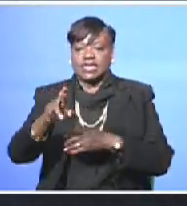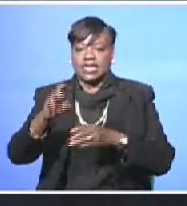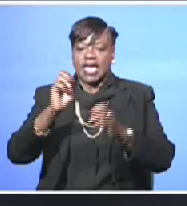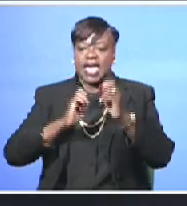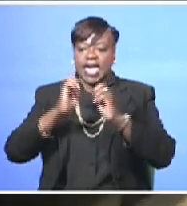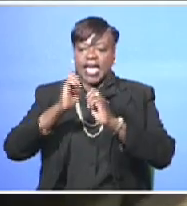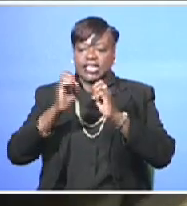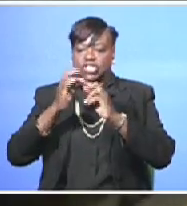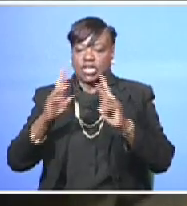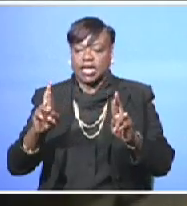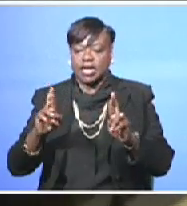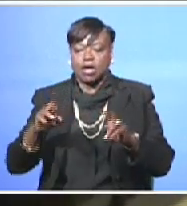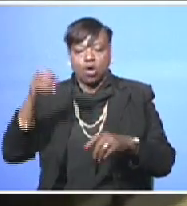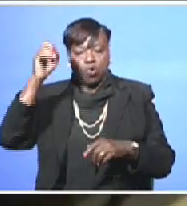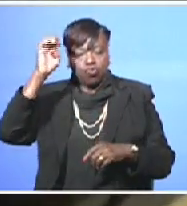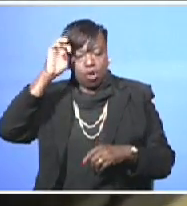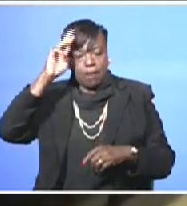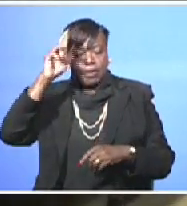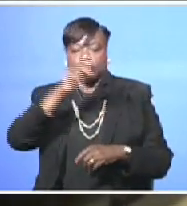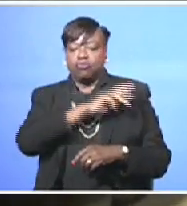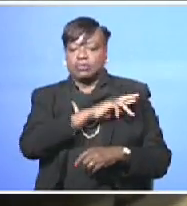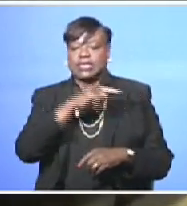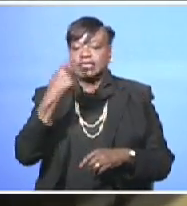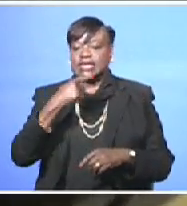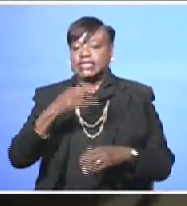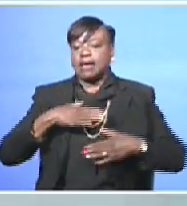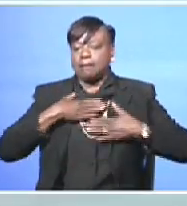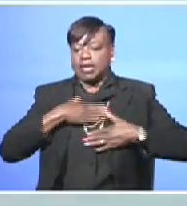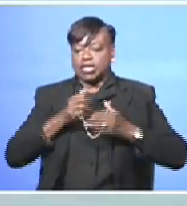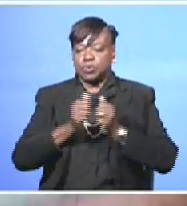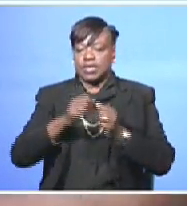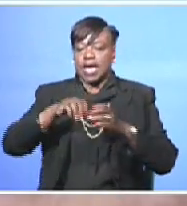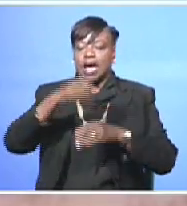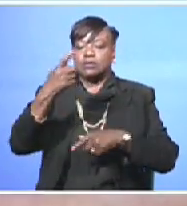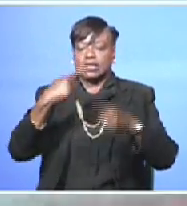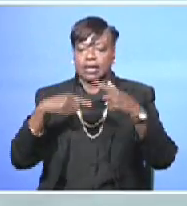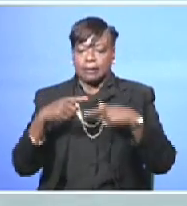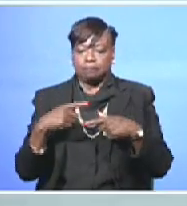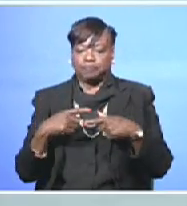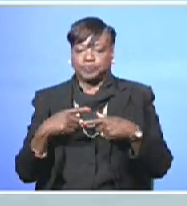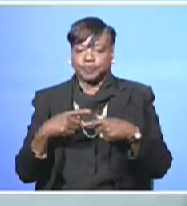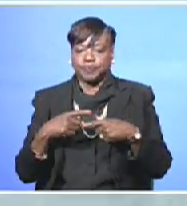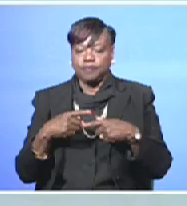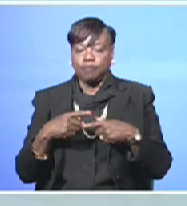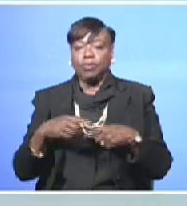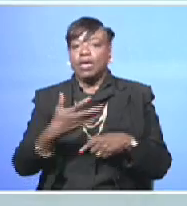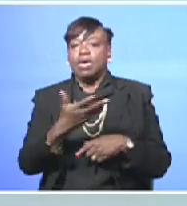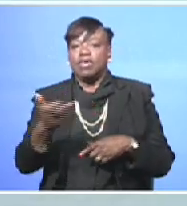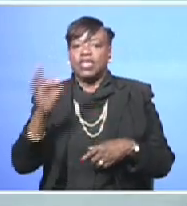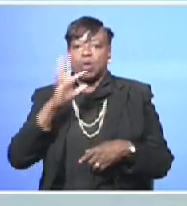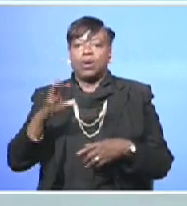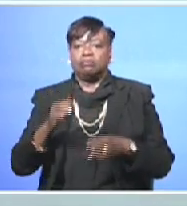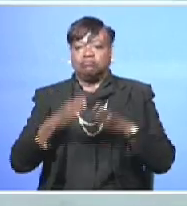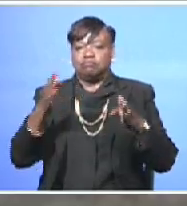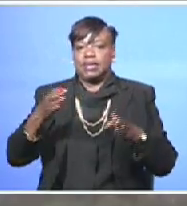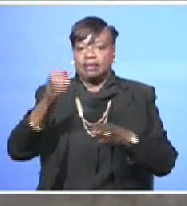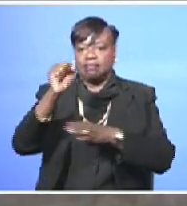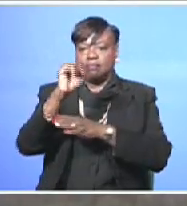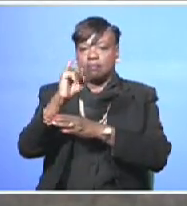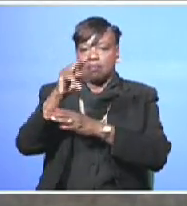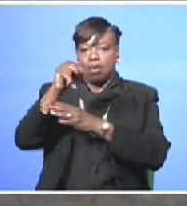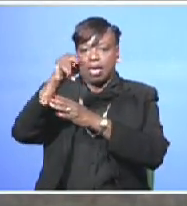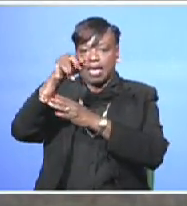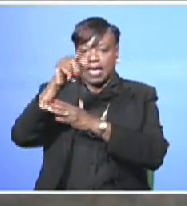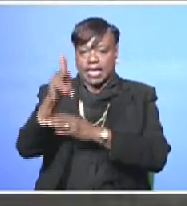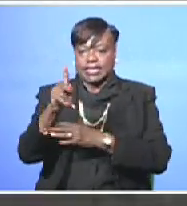Public Works, Robert Moses, says they were pleased with the outcome. The road, there were some major sinkholes in the road, so what we had to